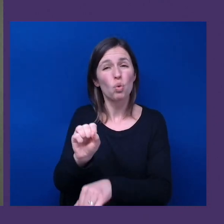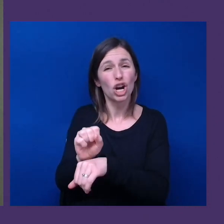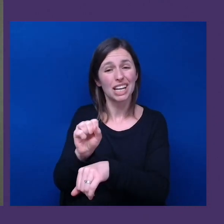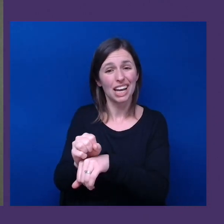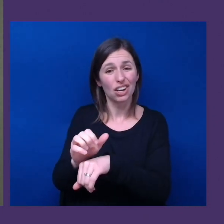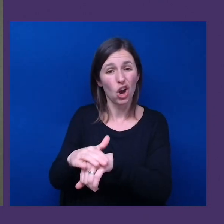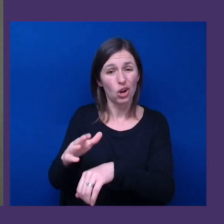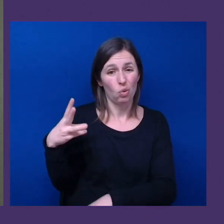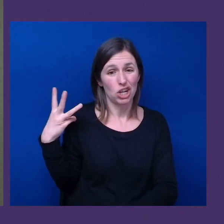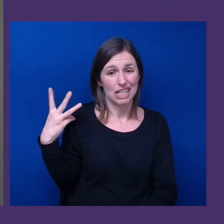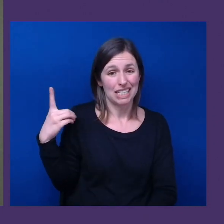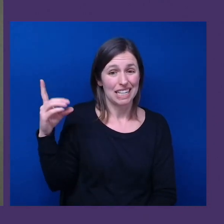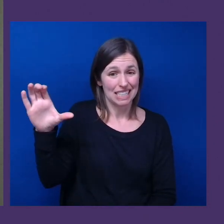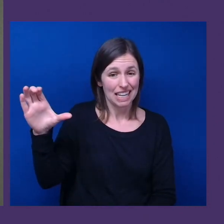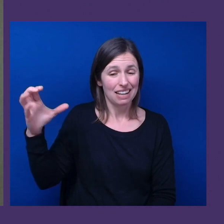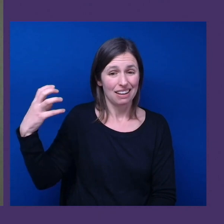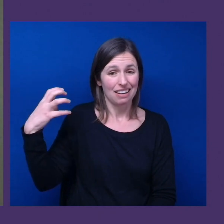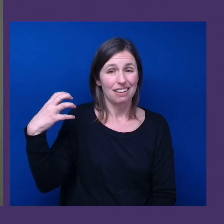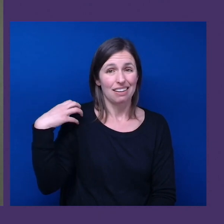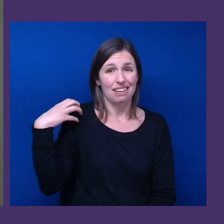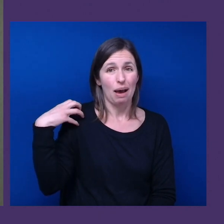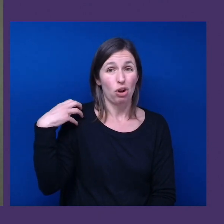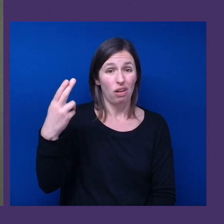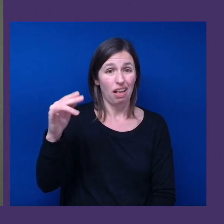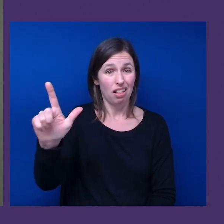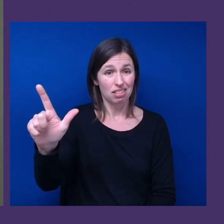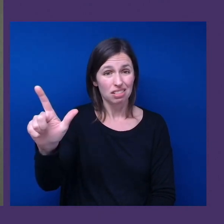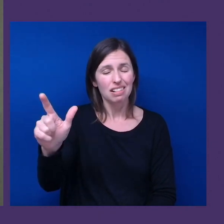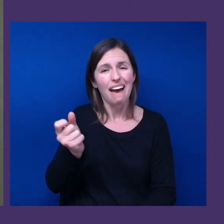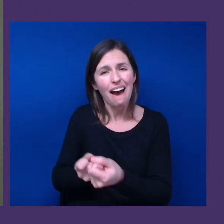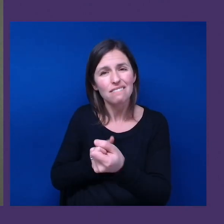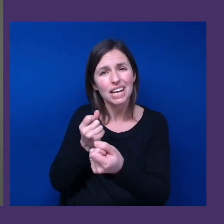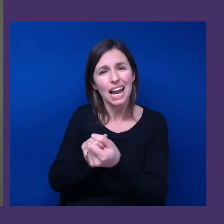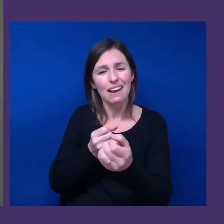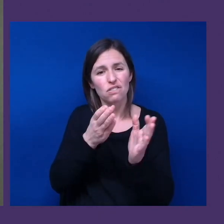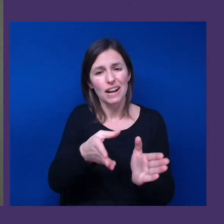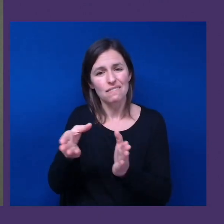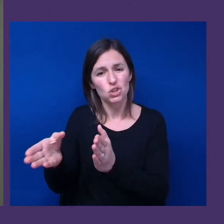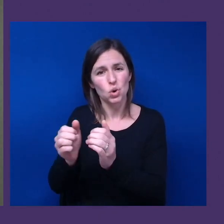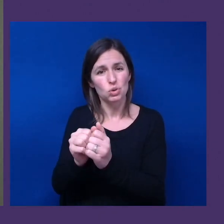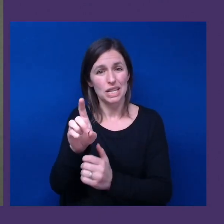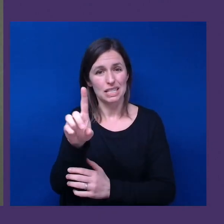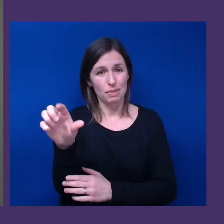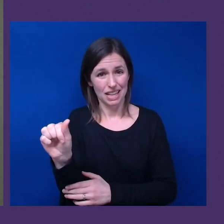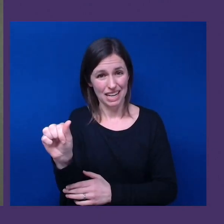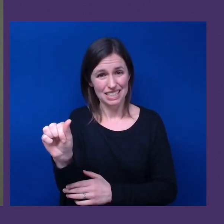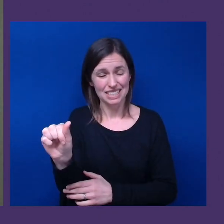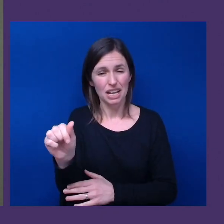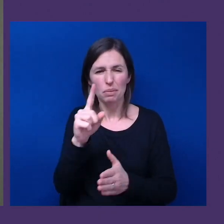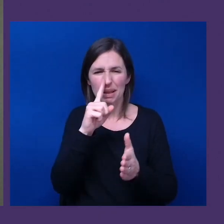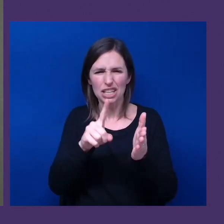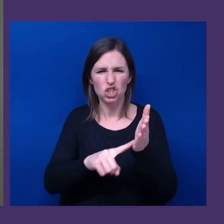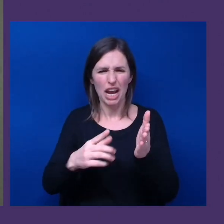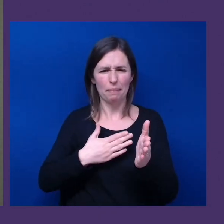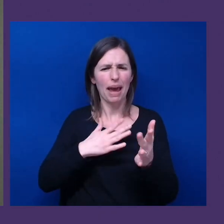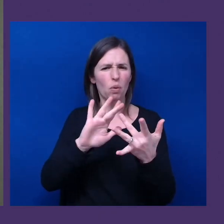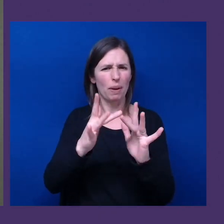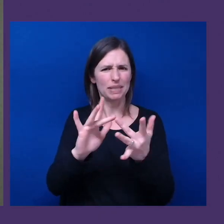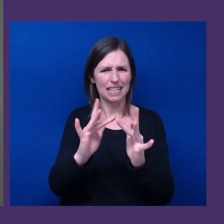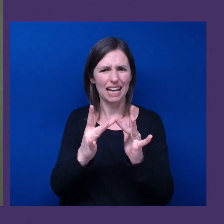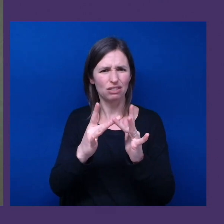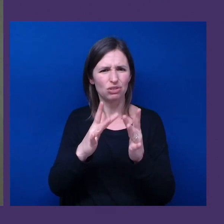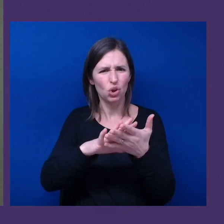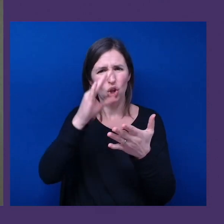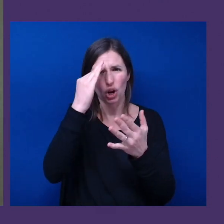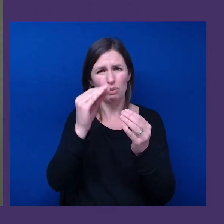thanks again for including the Down syndrome community in your innovative projects. Now my mother will share her views. Thank